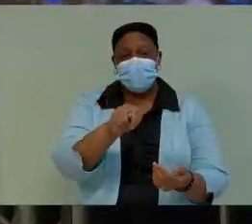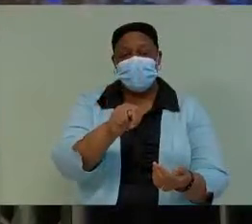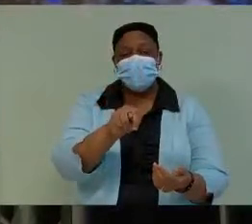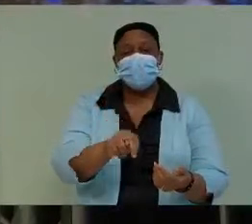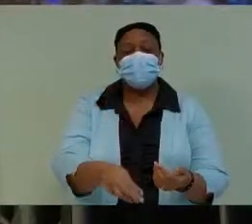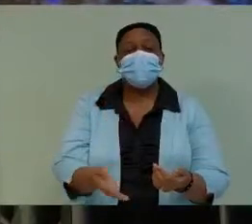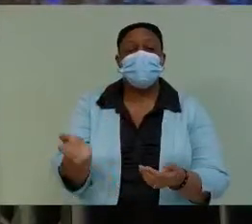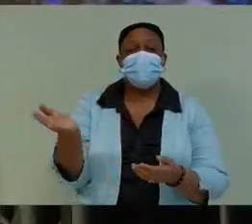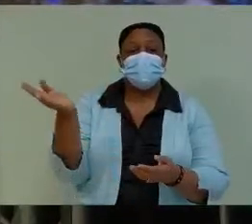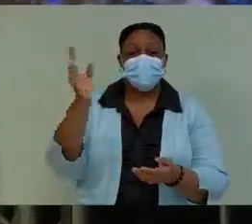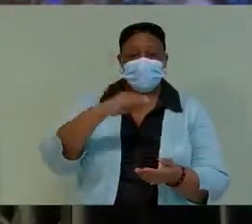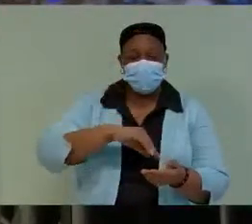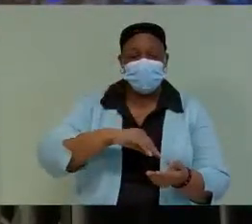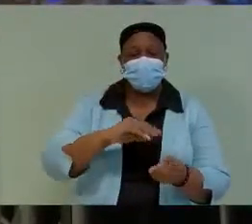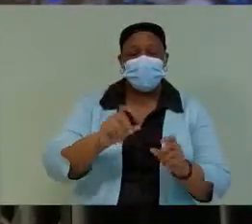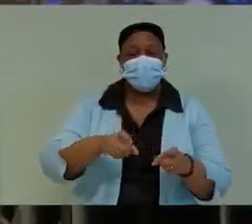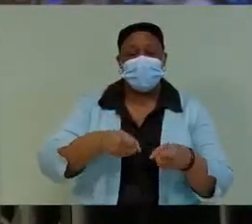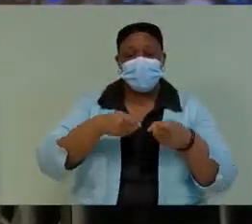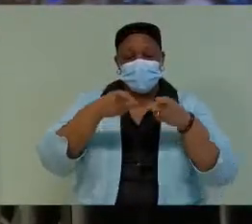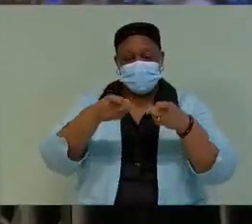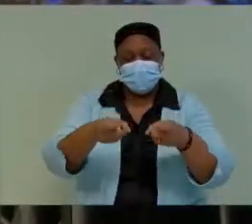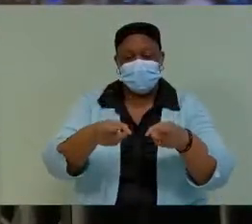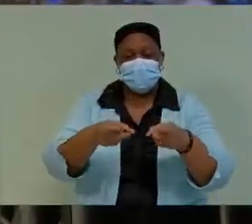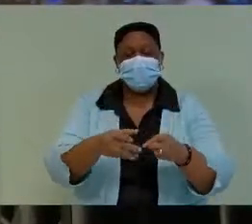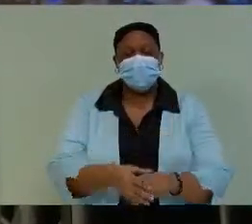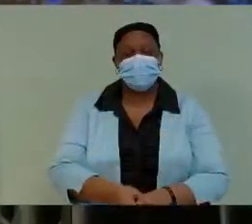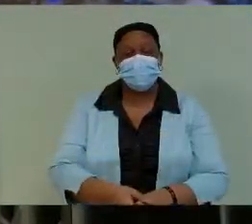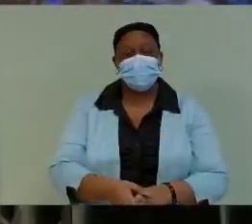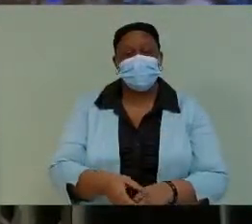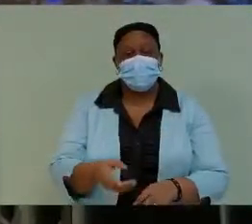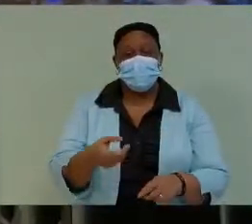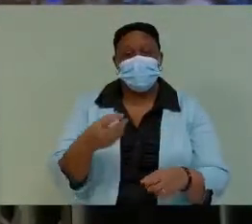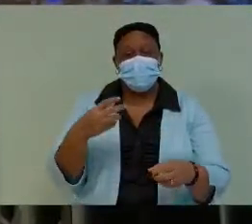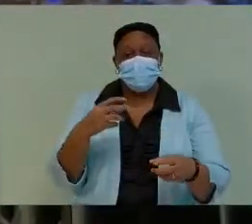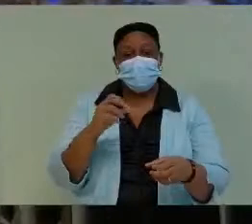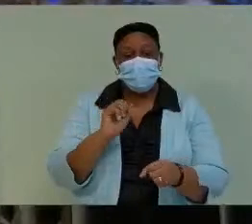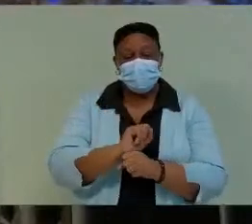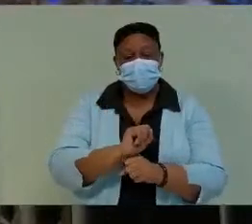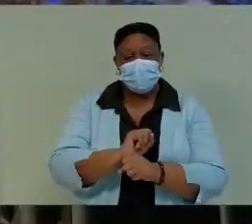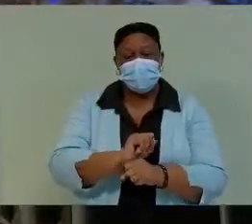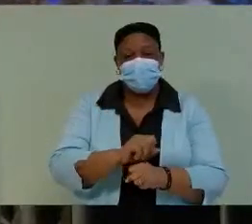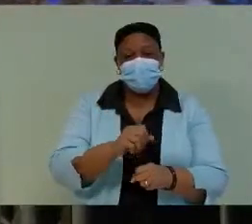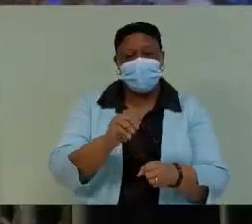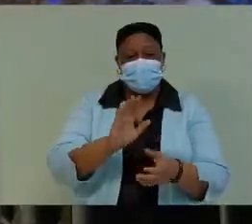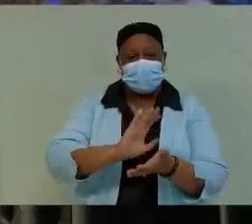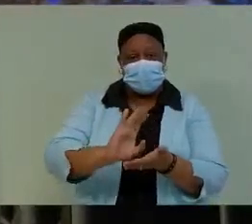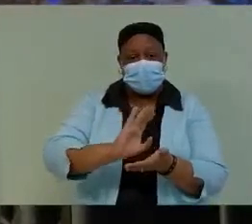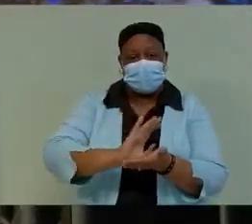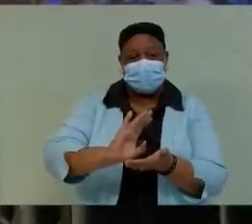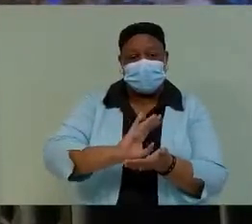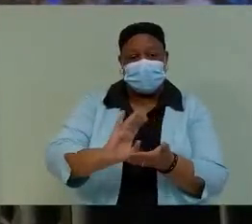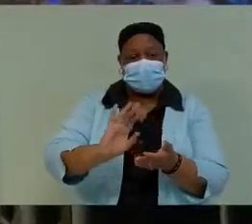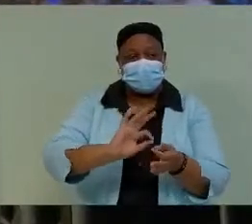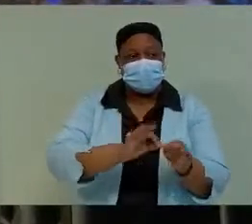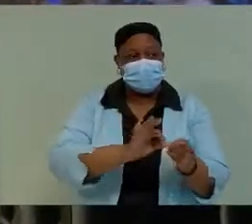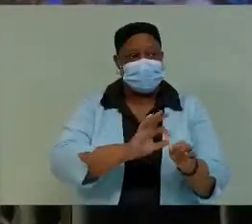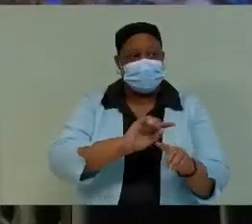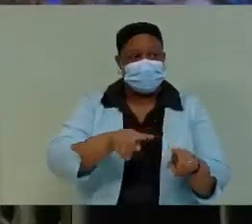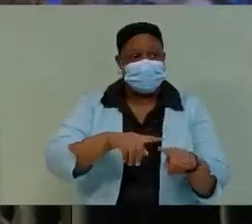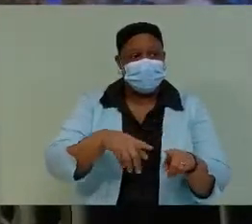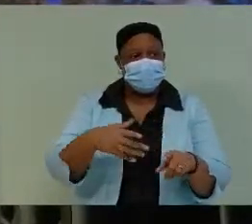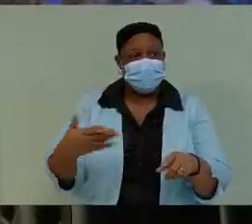Boone's Environmental and Cleaning Services to make a donation to the COVID-19